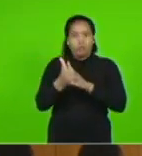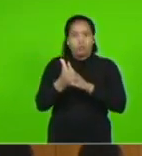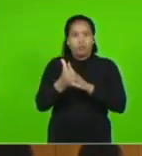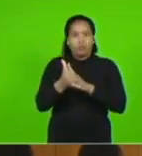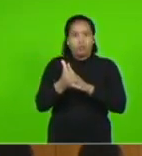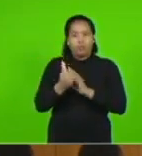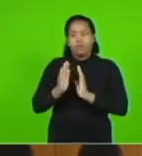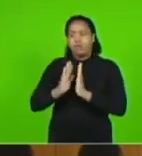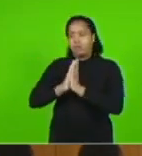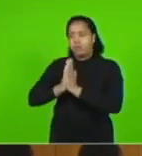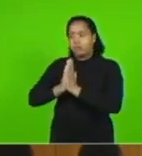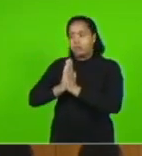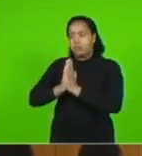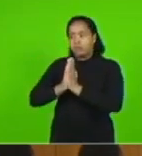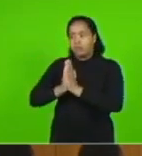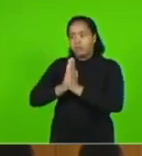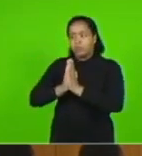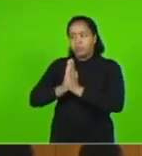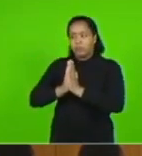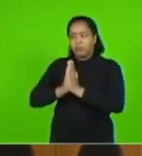or about how